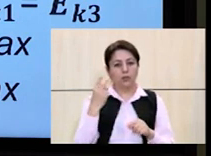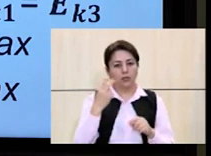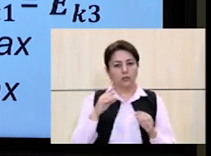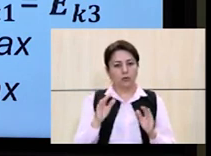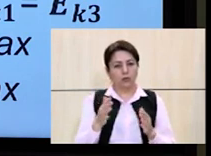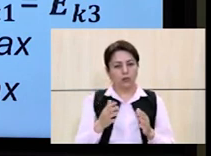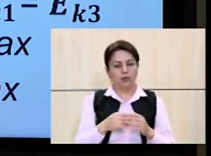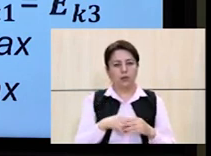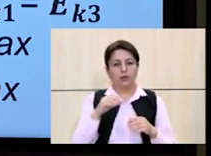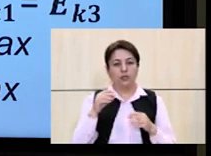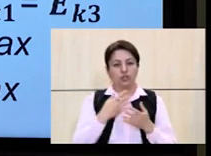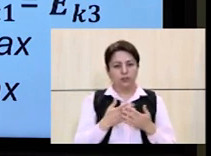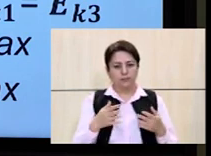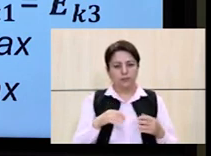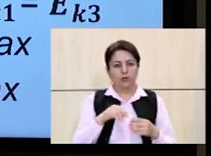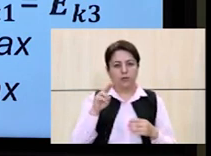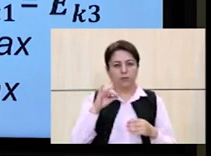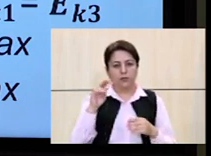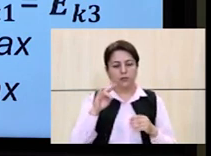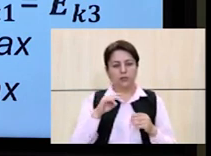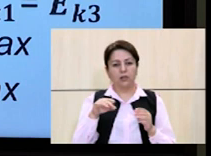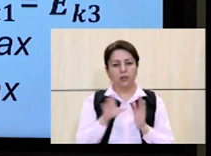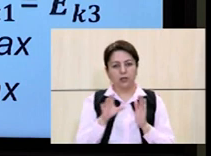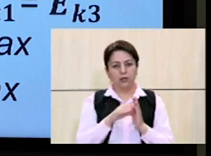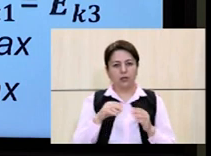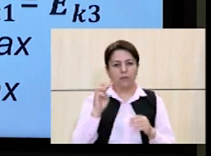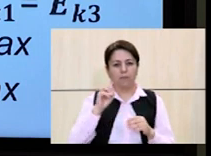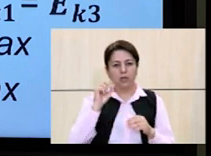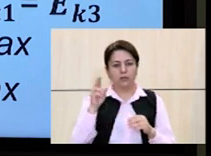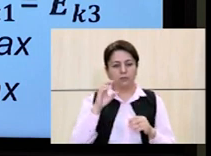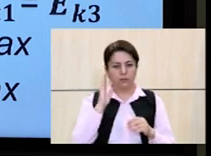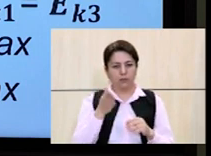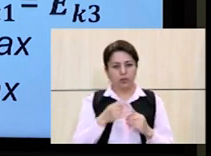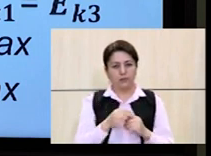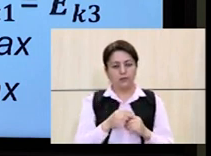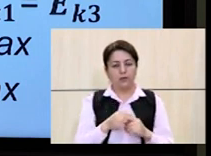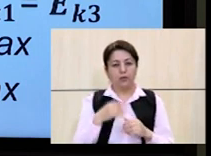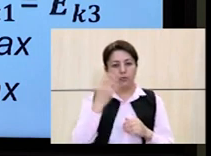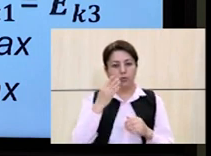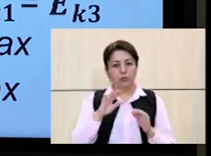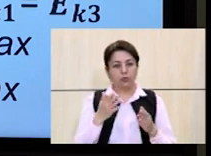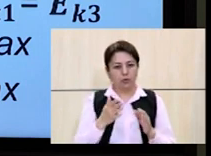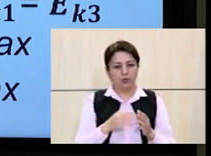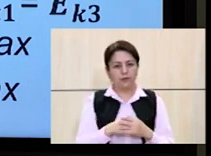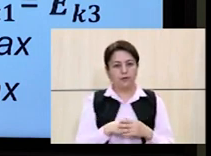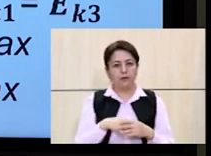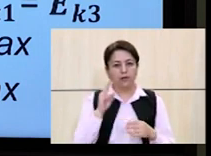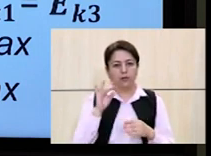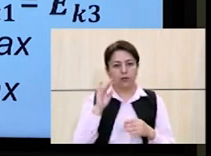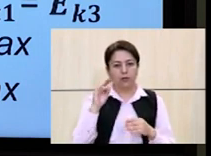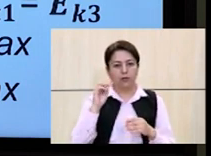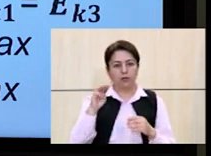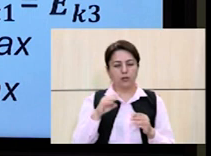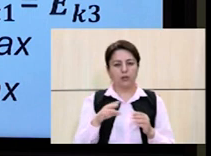holatda jismda potensial energiya maksimal qiymatga ega bo'ladi. 4-chi holatda esa kinetik